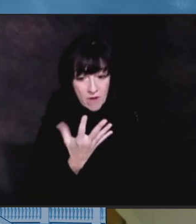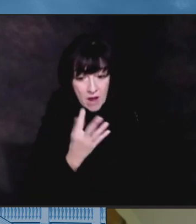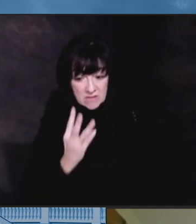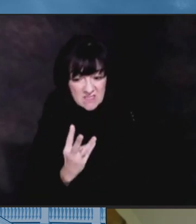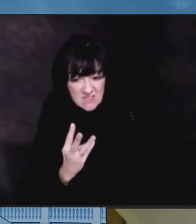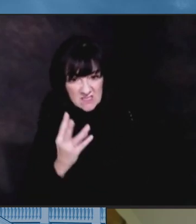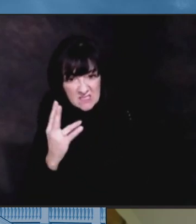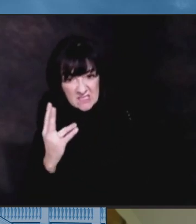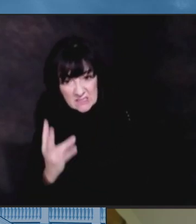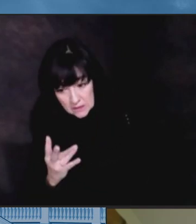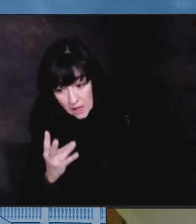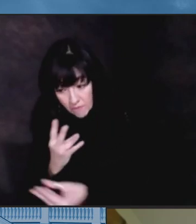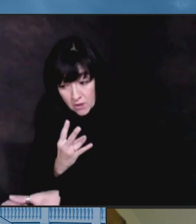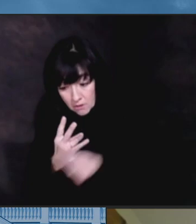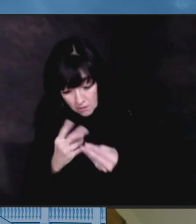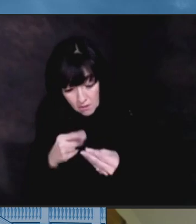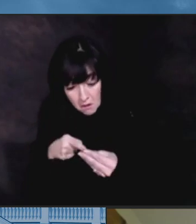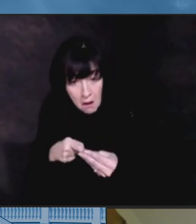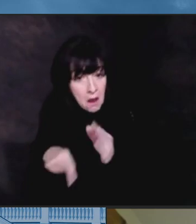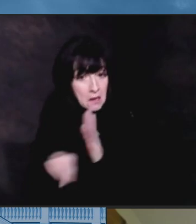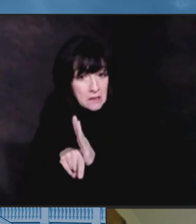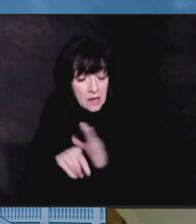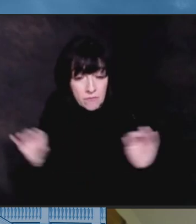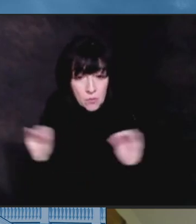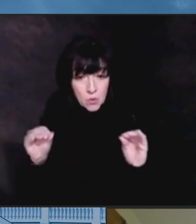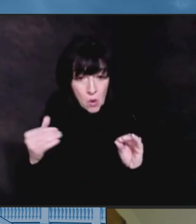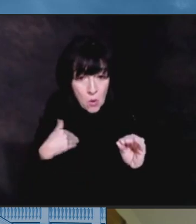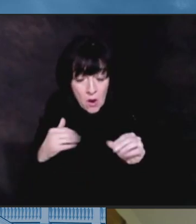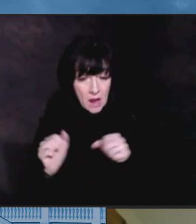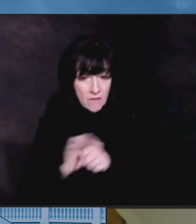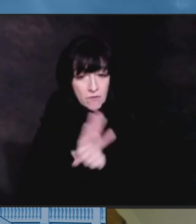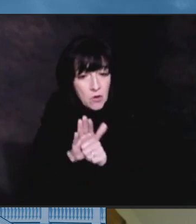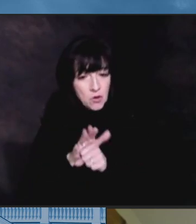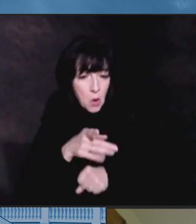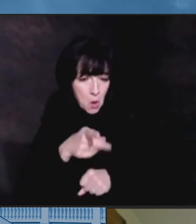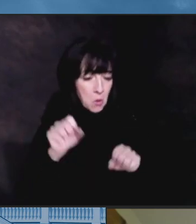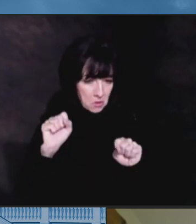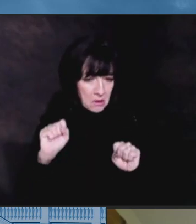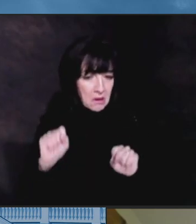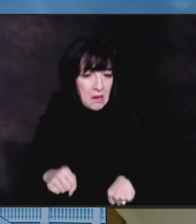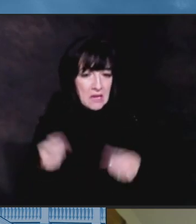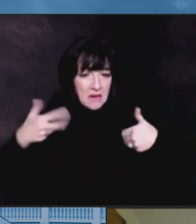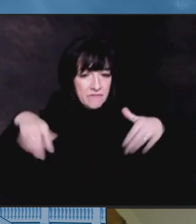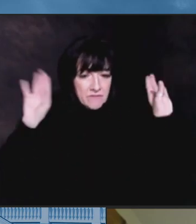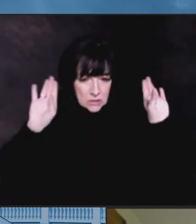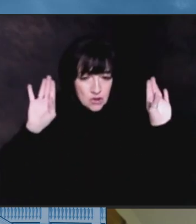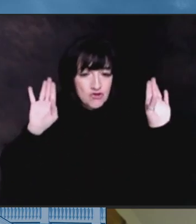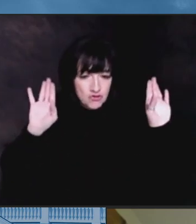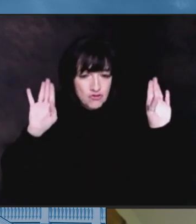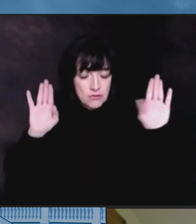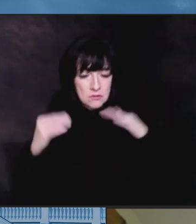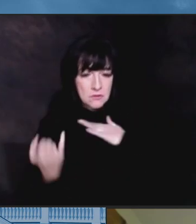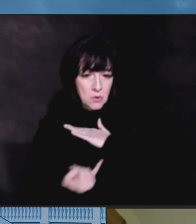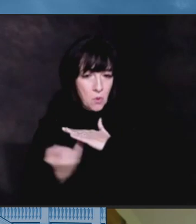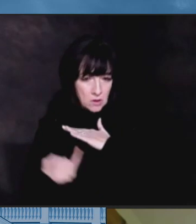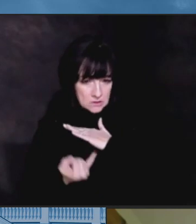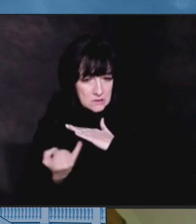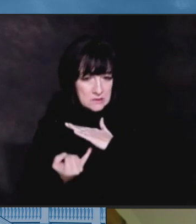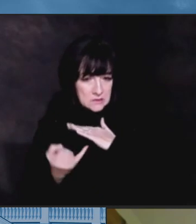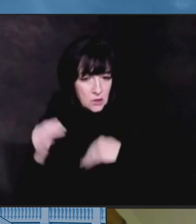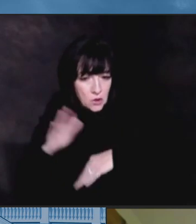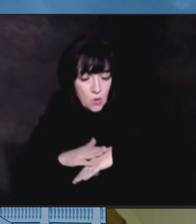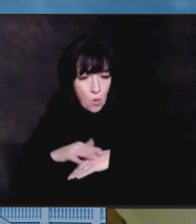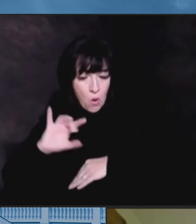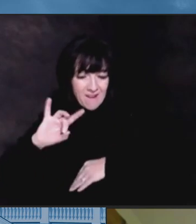another approach where you can essentially exit quarantine on day 8. Now, a couple of caveats